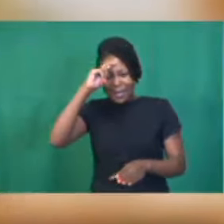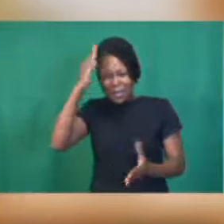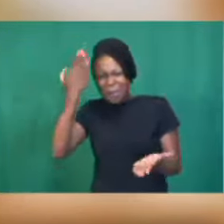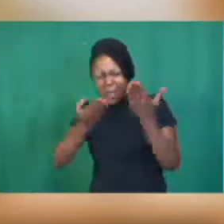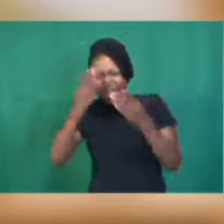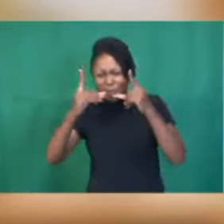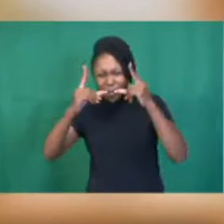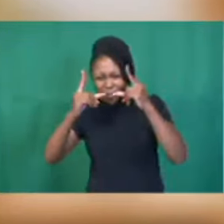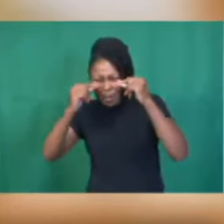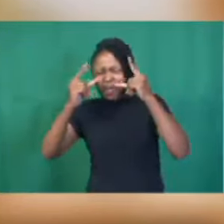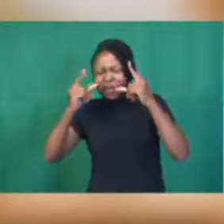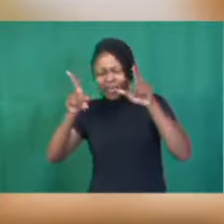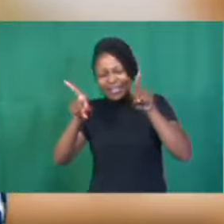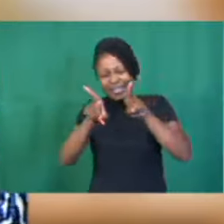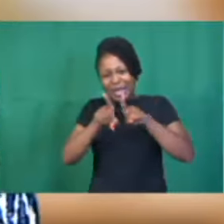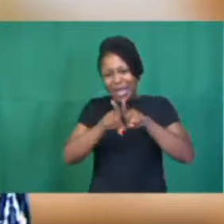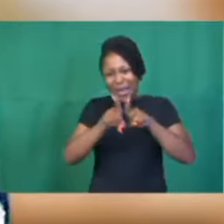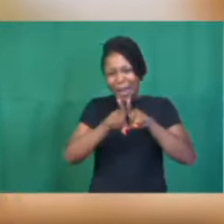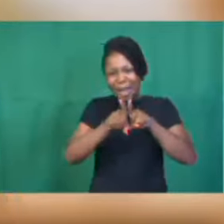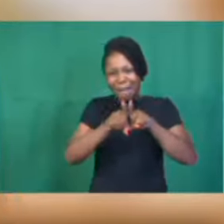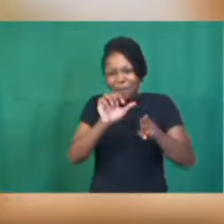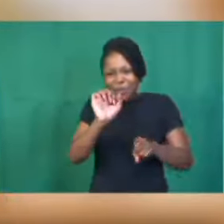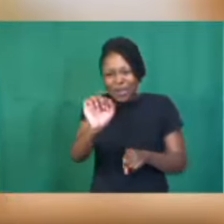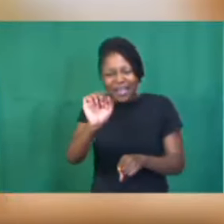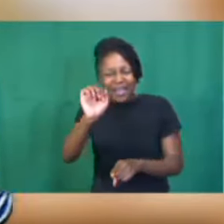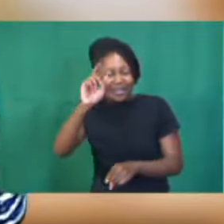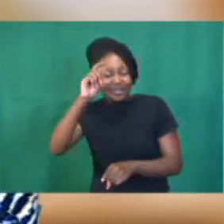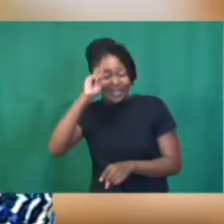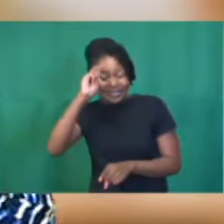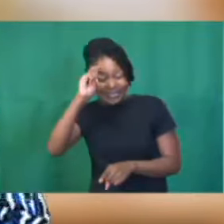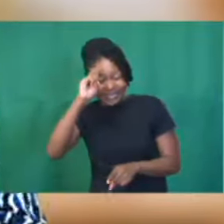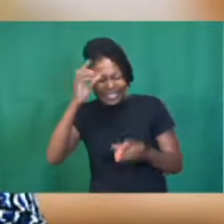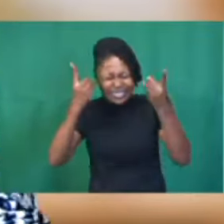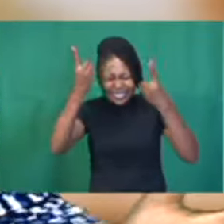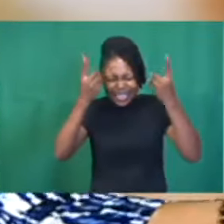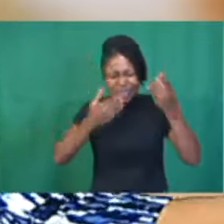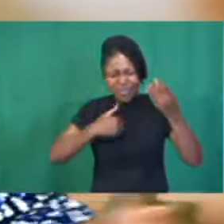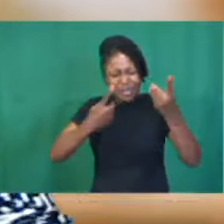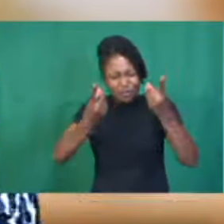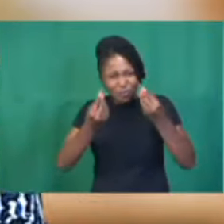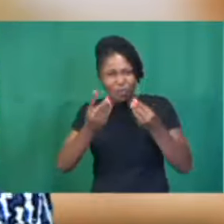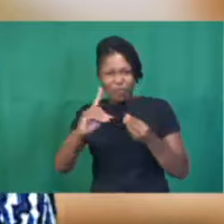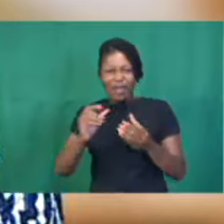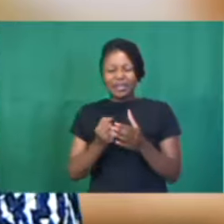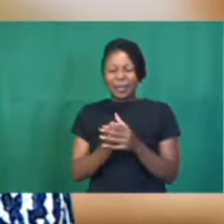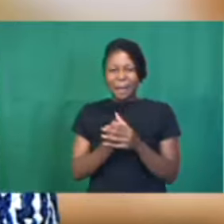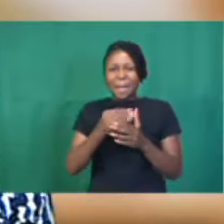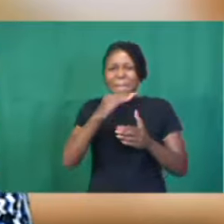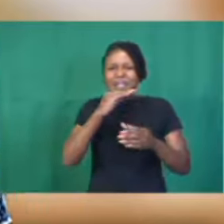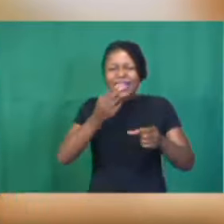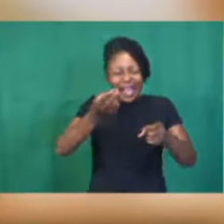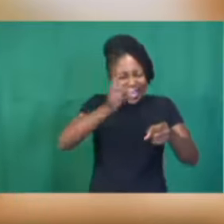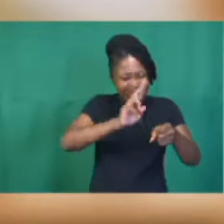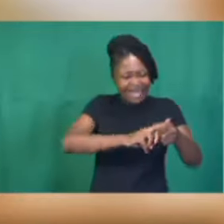twinkle of an eye. A decision that sealed my fate. Again, in order to understand the whole sentence, we